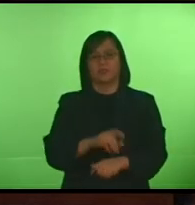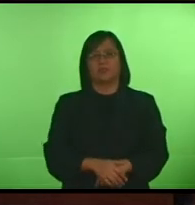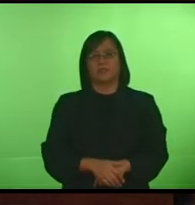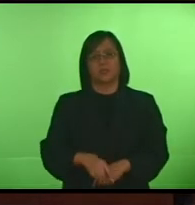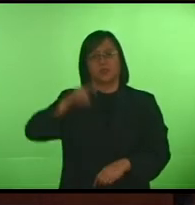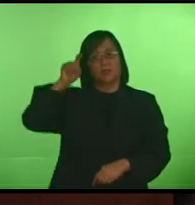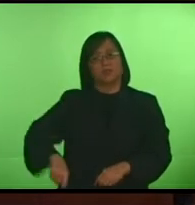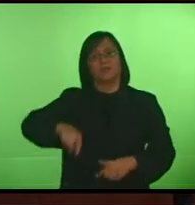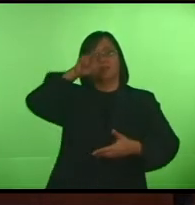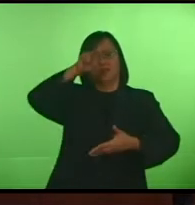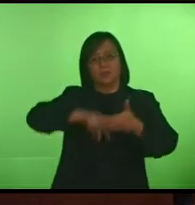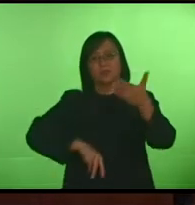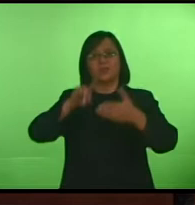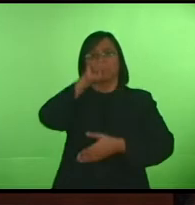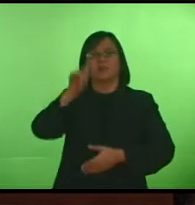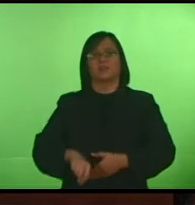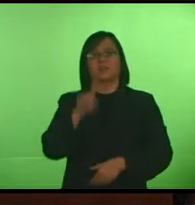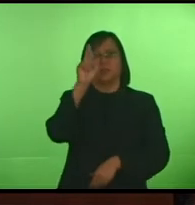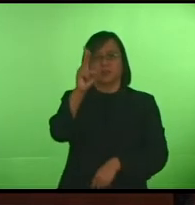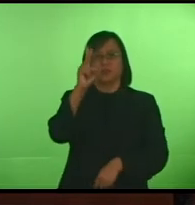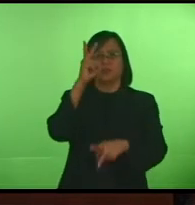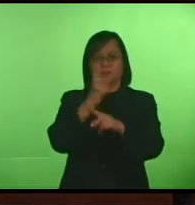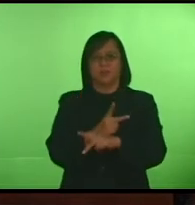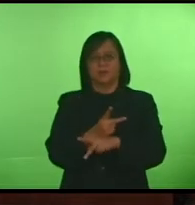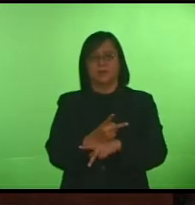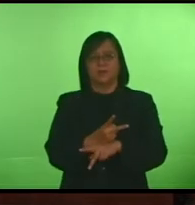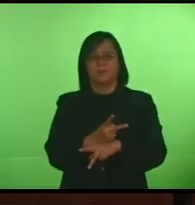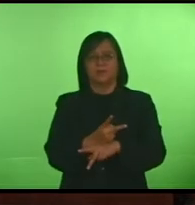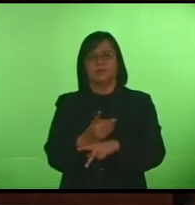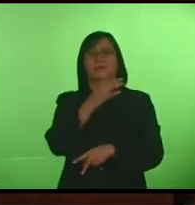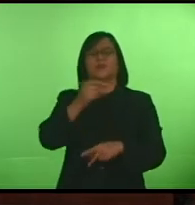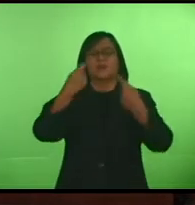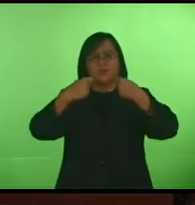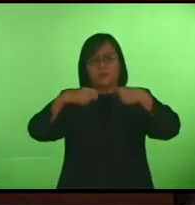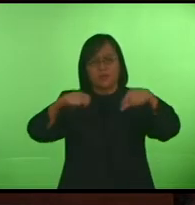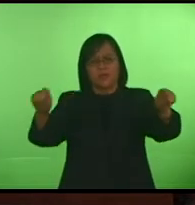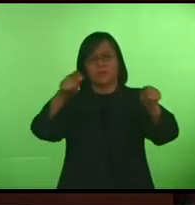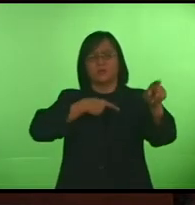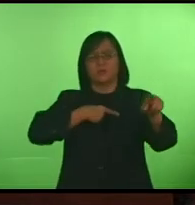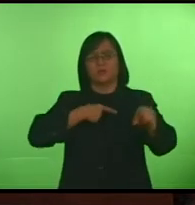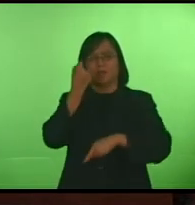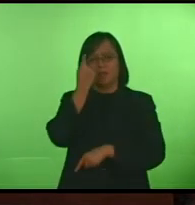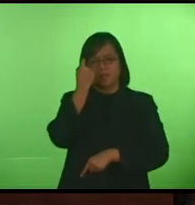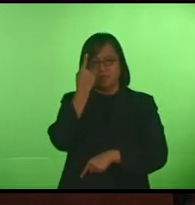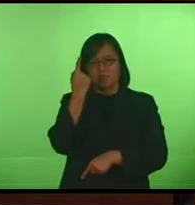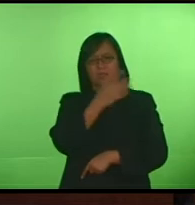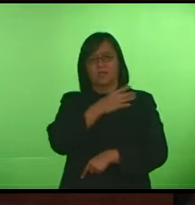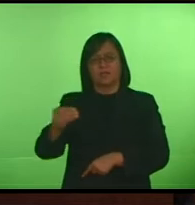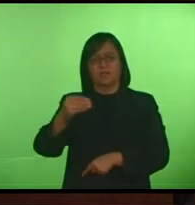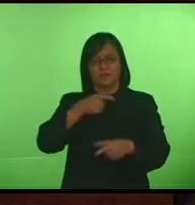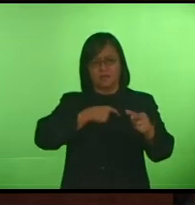to read the questions at least twice and try to interpret the question by underlining